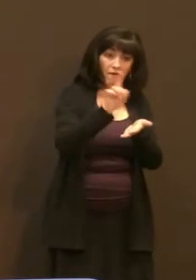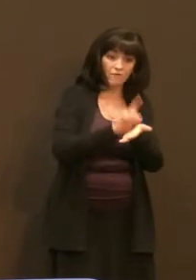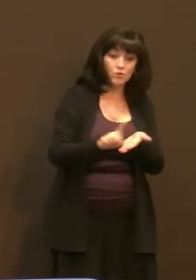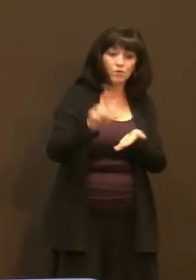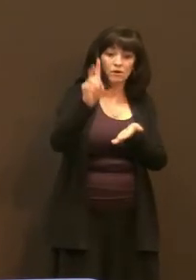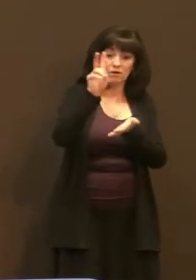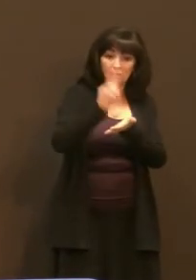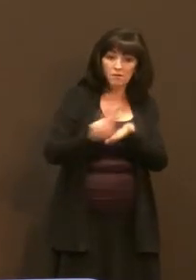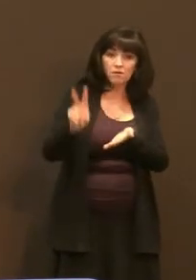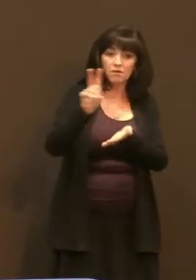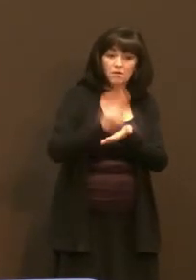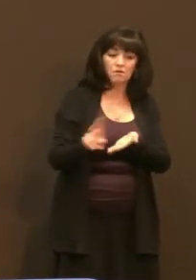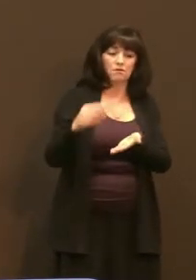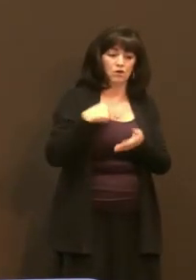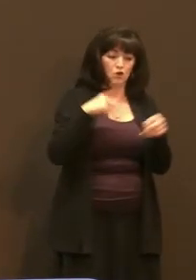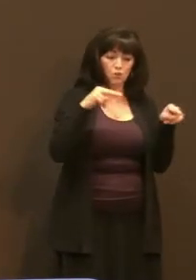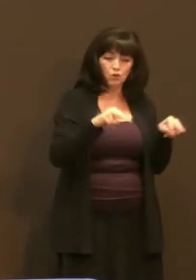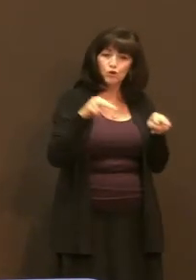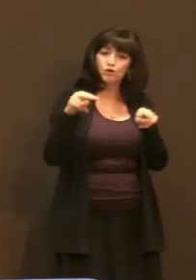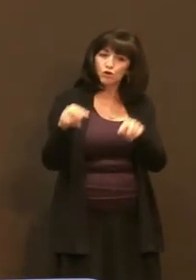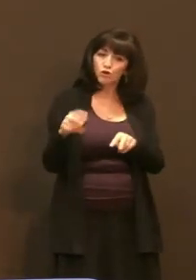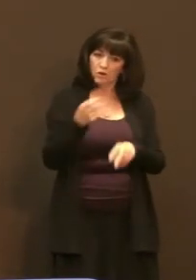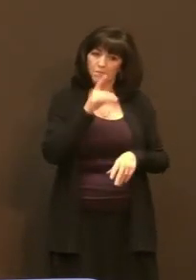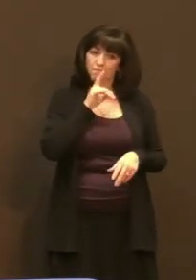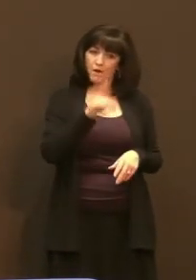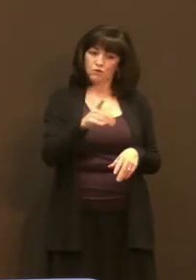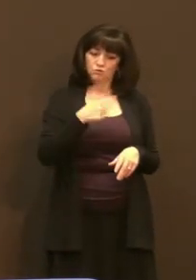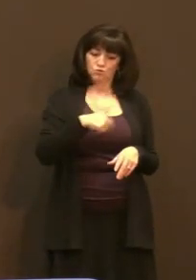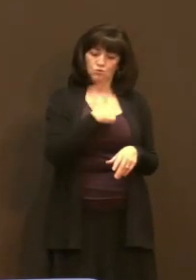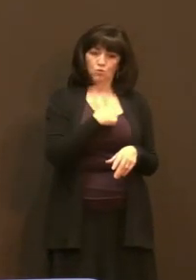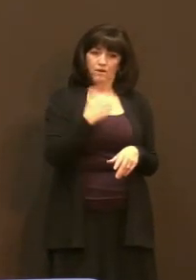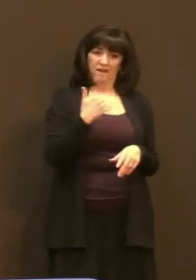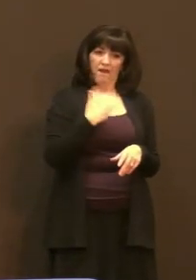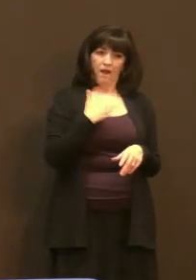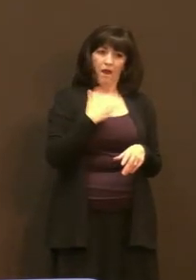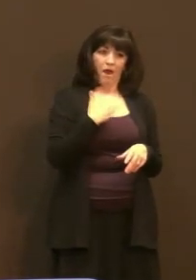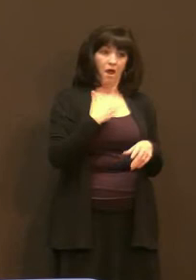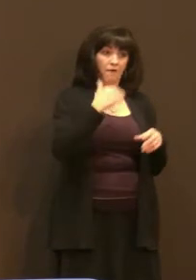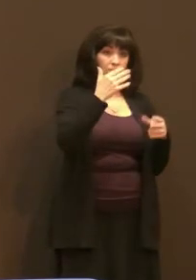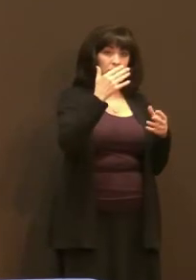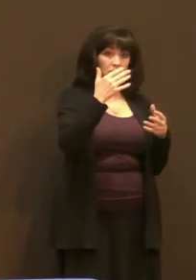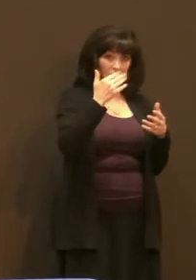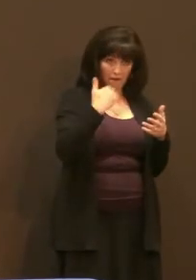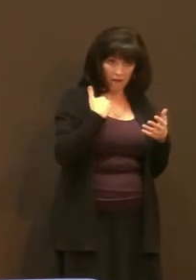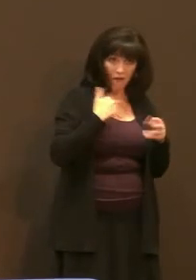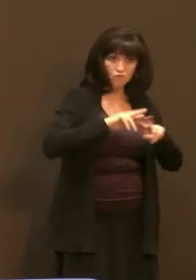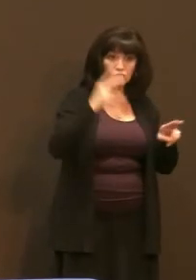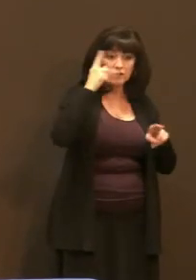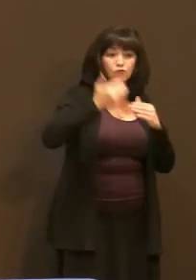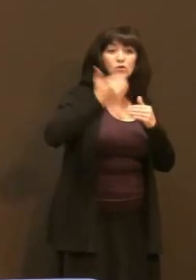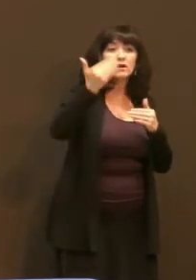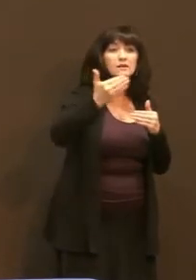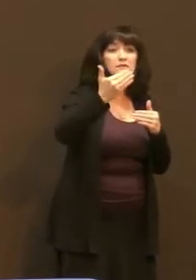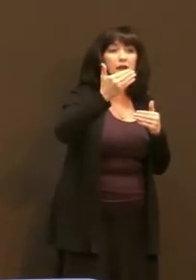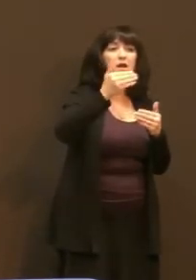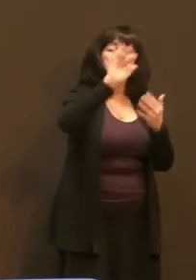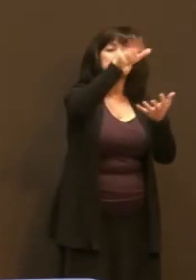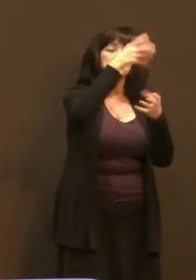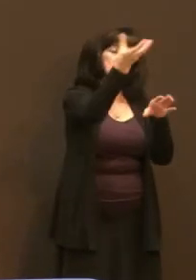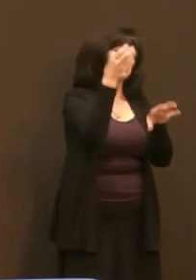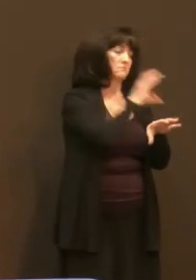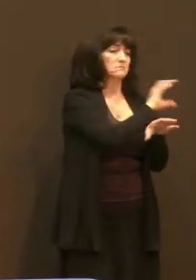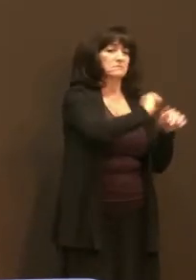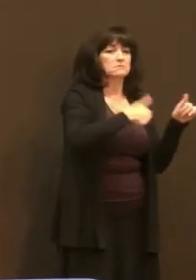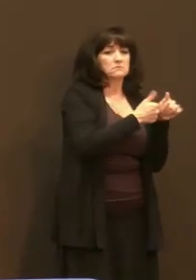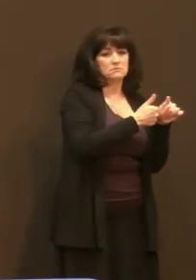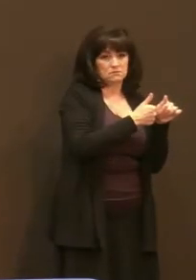then we work them down and try to make sure that we have a replenishment for the next increment.